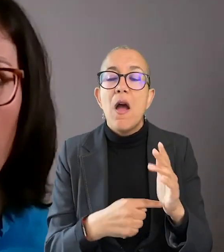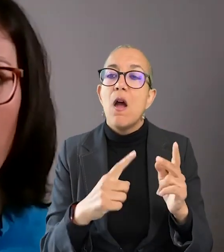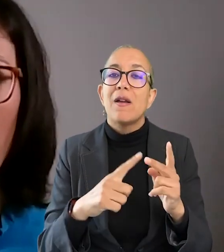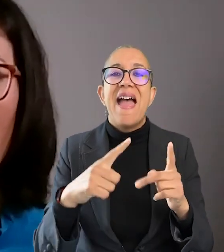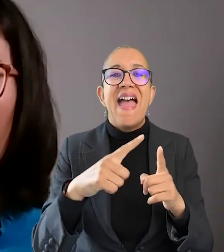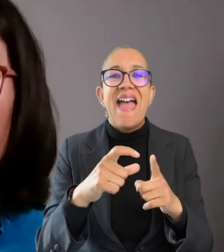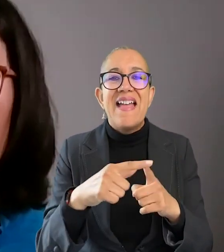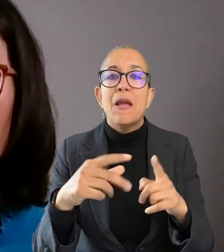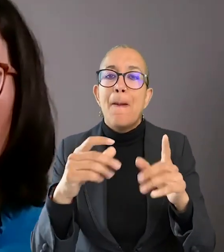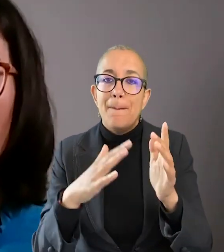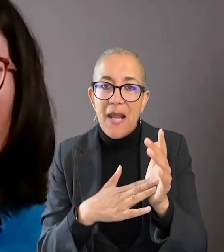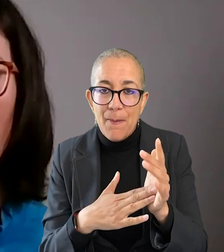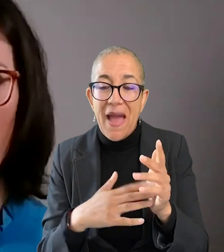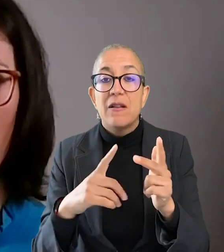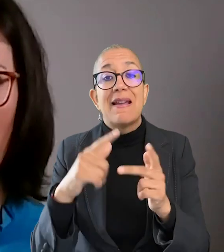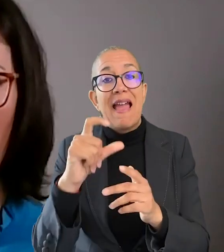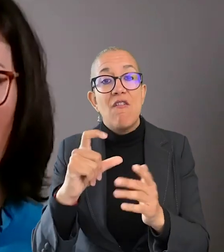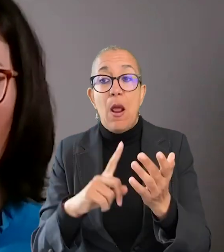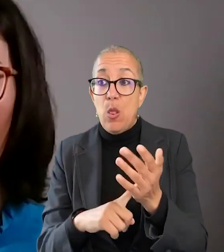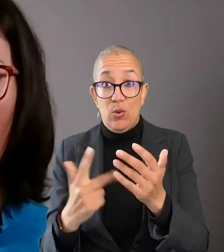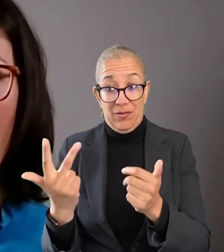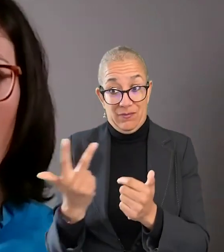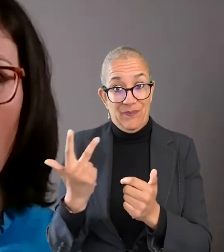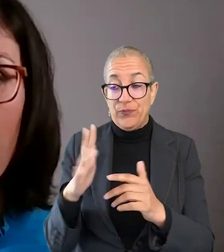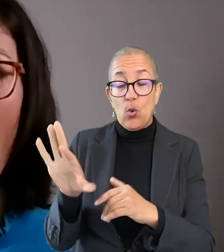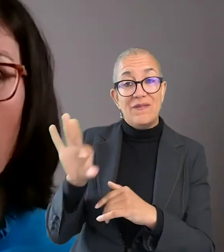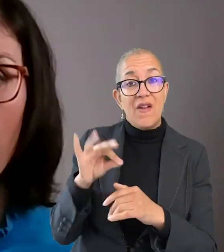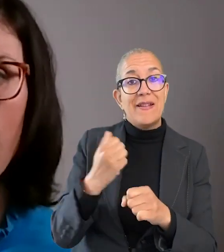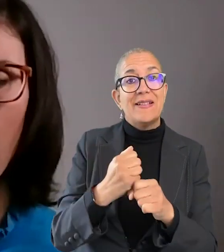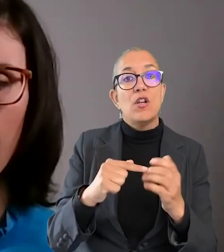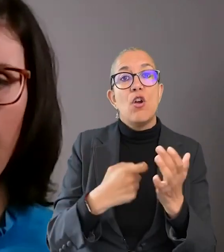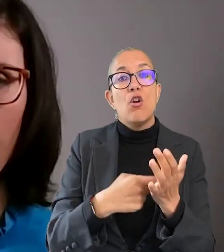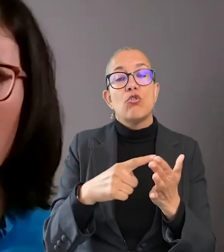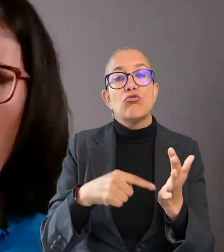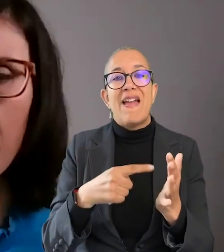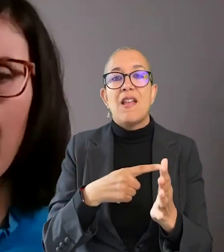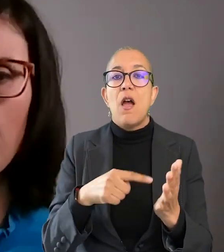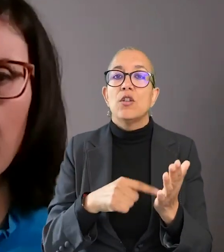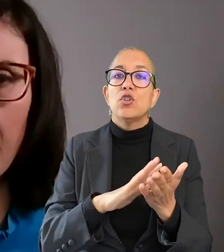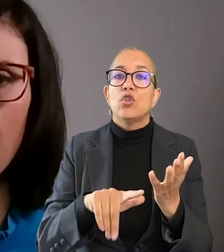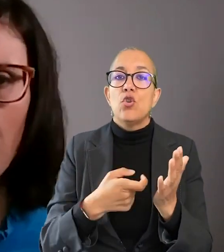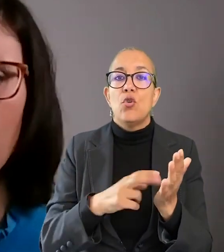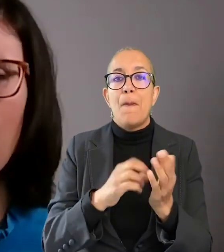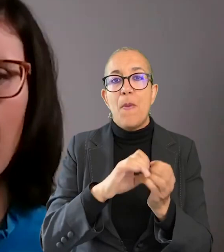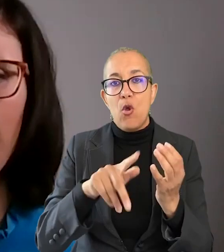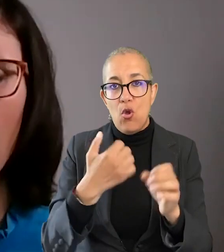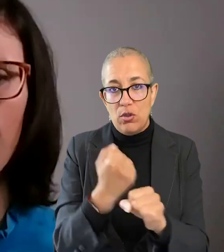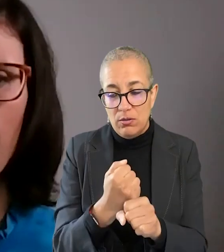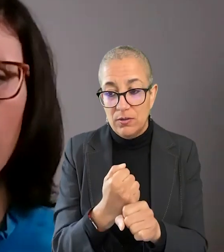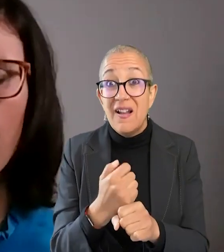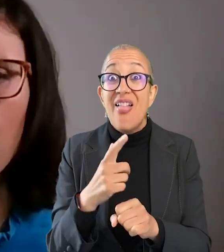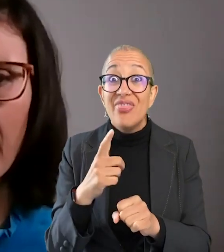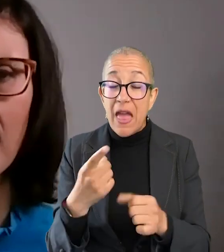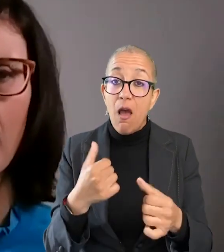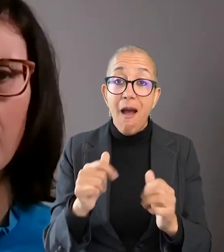to Parliament. You know, we needed to do stuff like that are really high profile in the area. But then when it came to the election, we just didn't get the cut